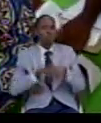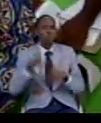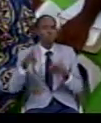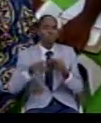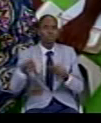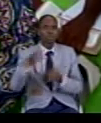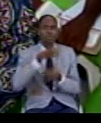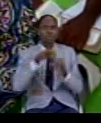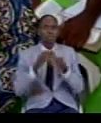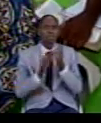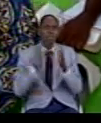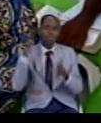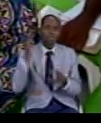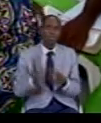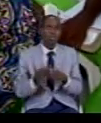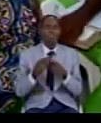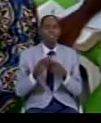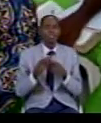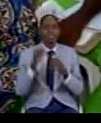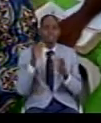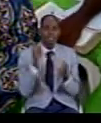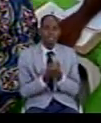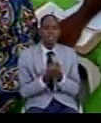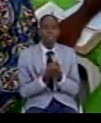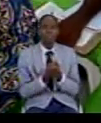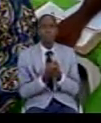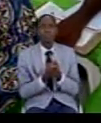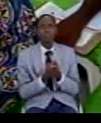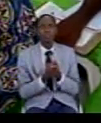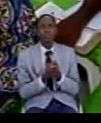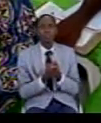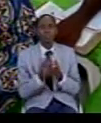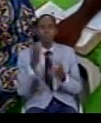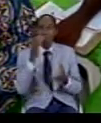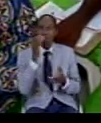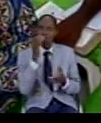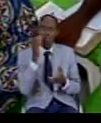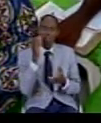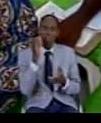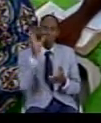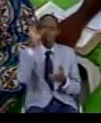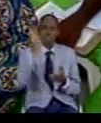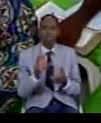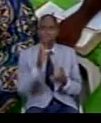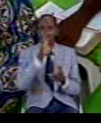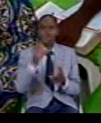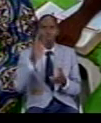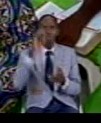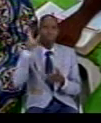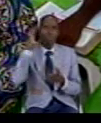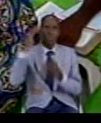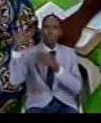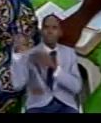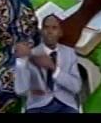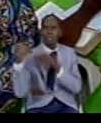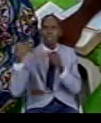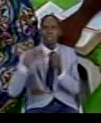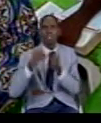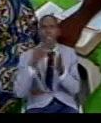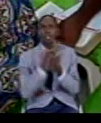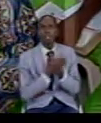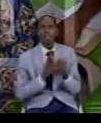into you. That cross, you will bear it. and you will carry it